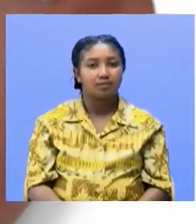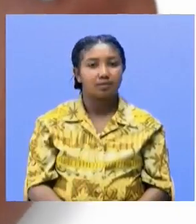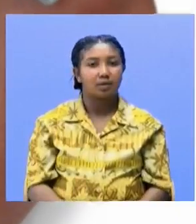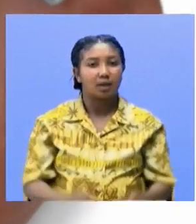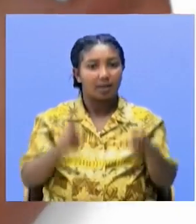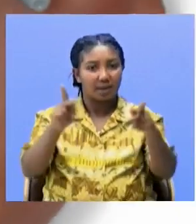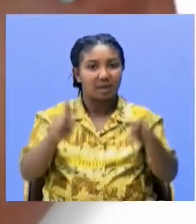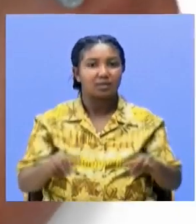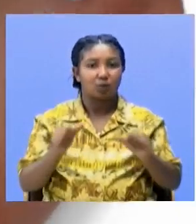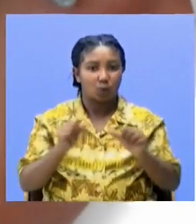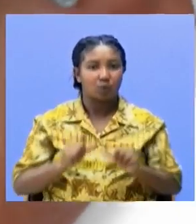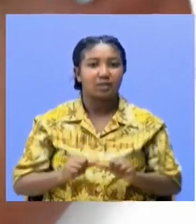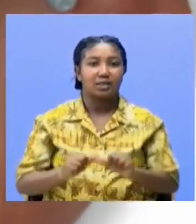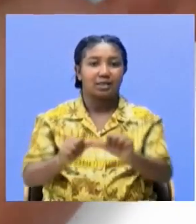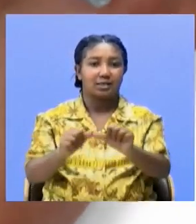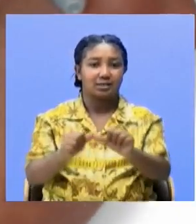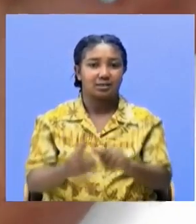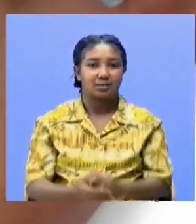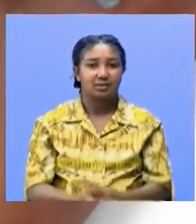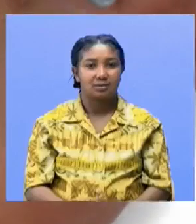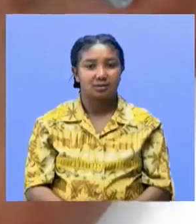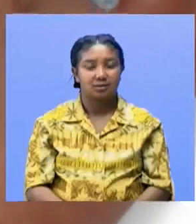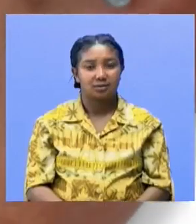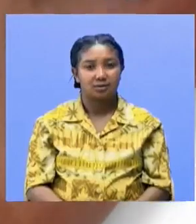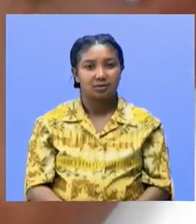present continuous.